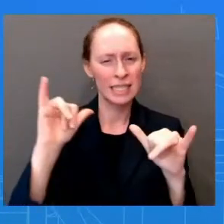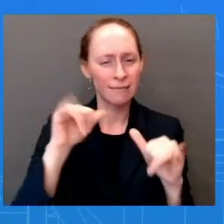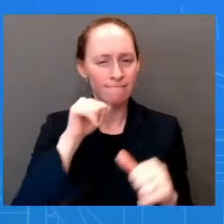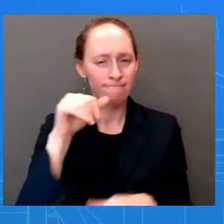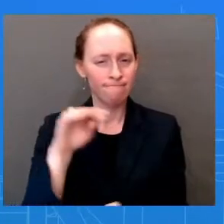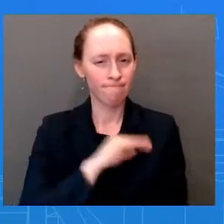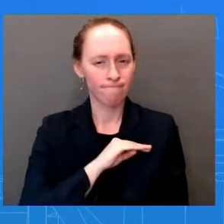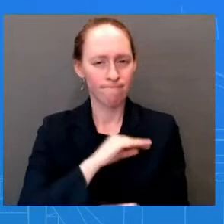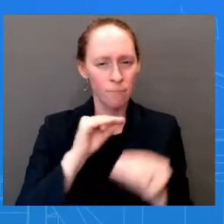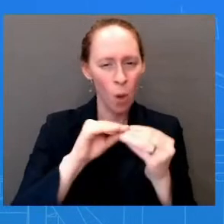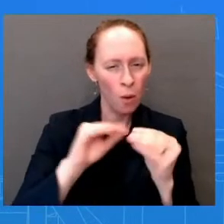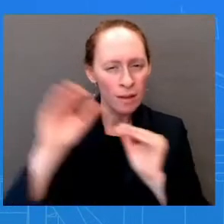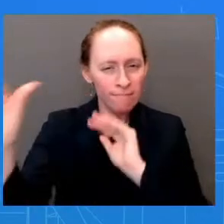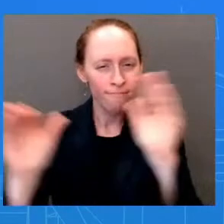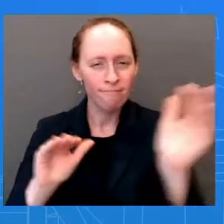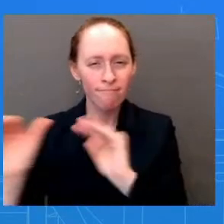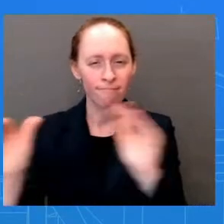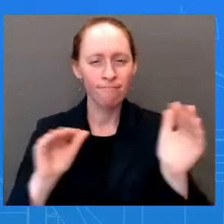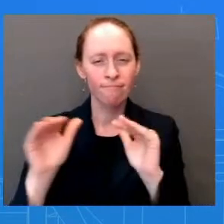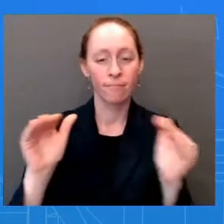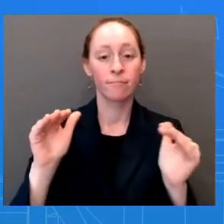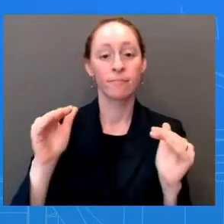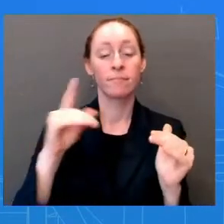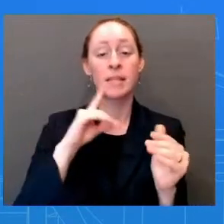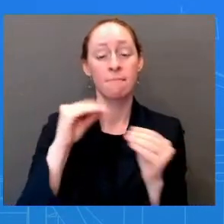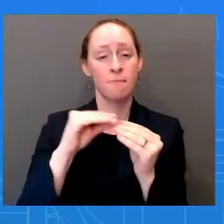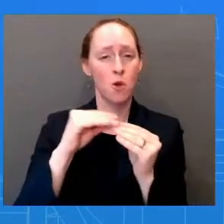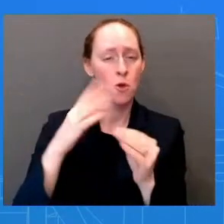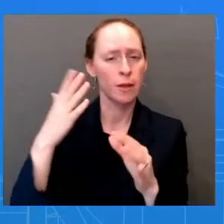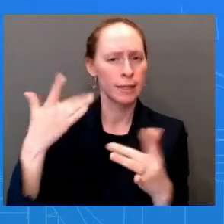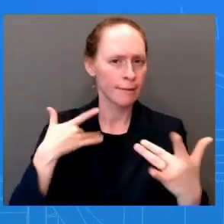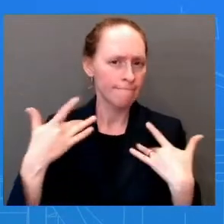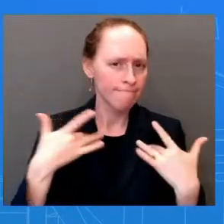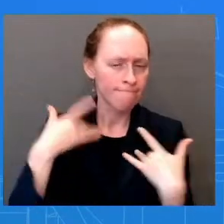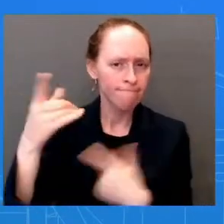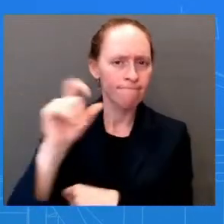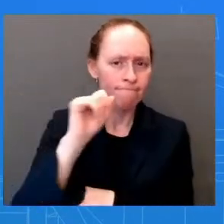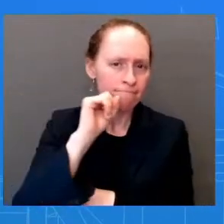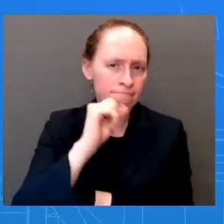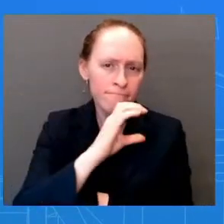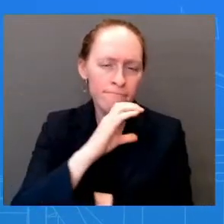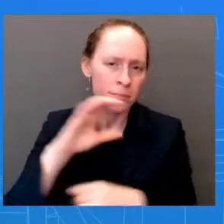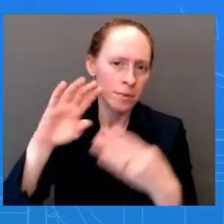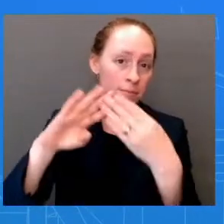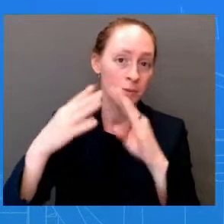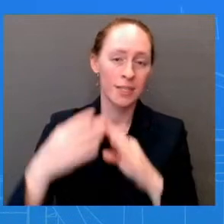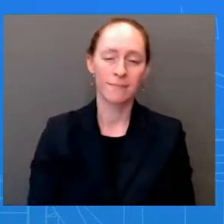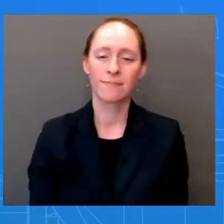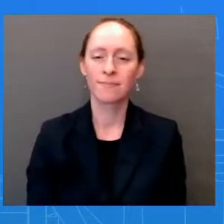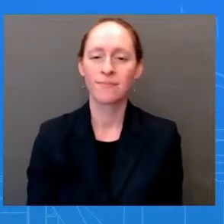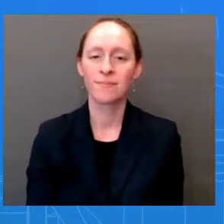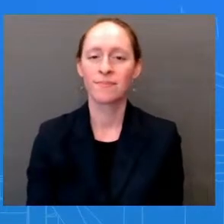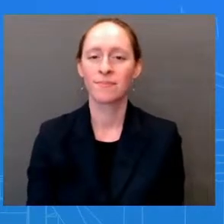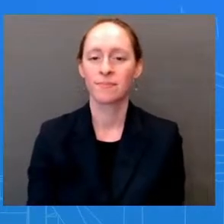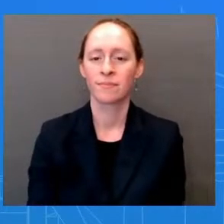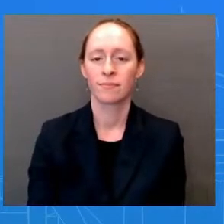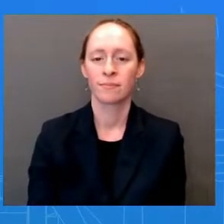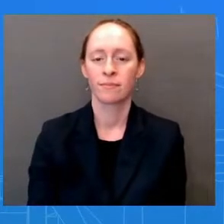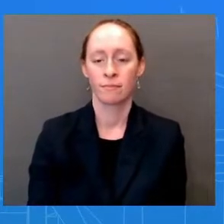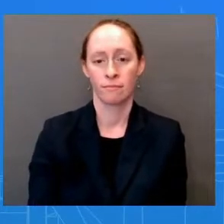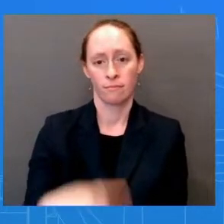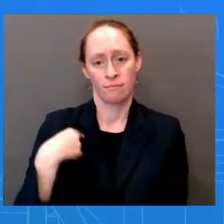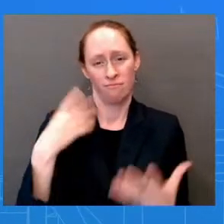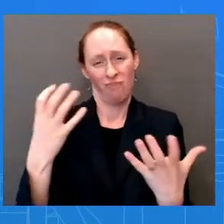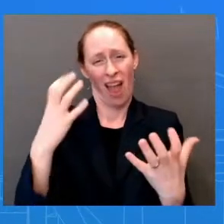So as I said, today we're launching a 6-week sprint to help Americans get their updated shot by the end of the year. As part of this